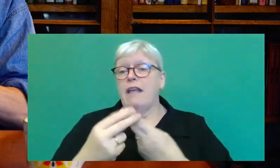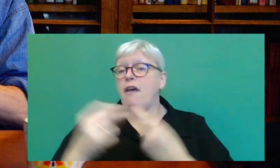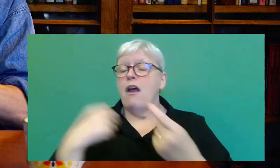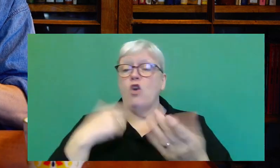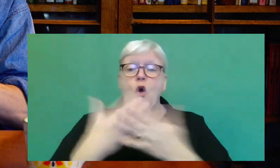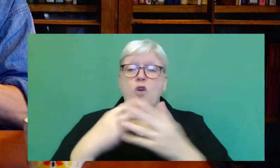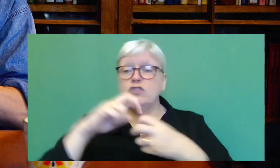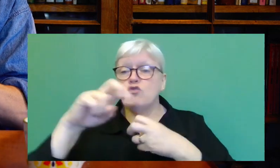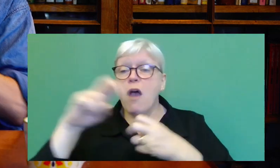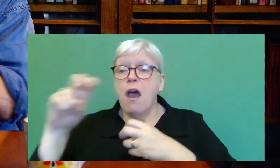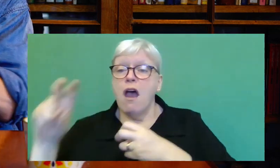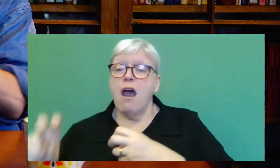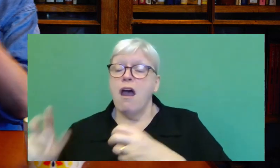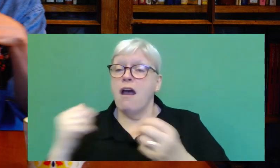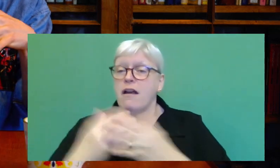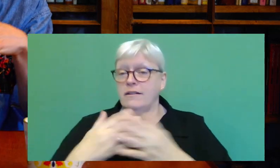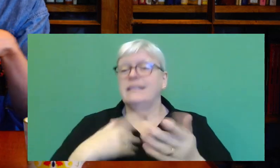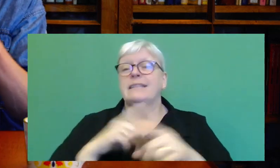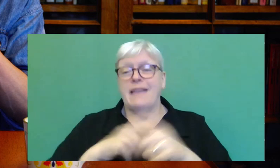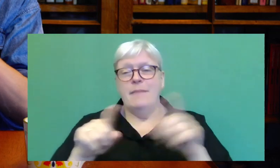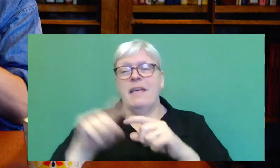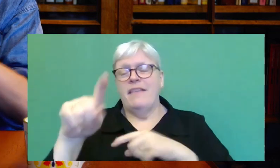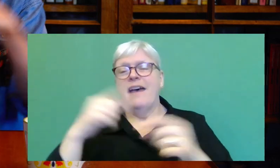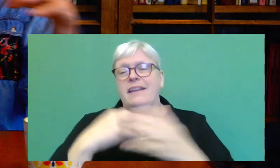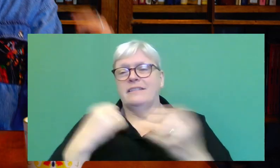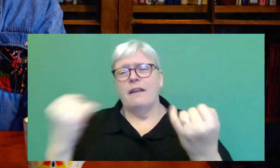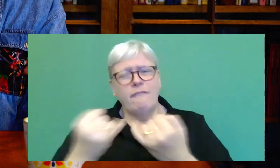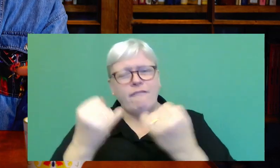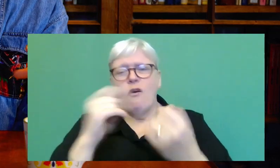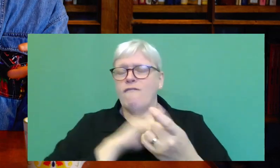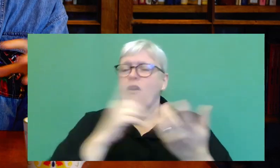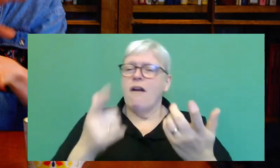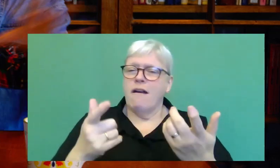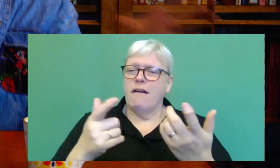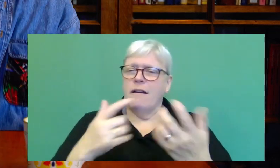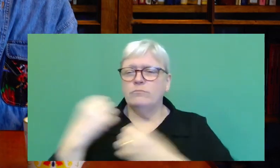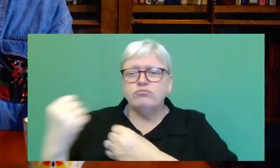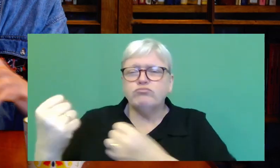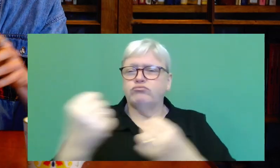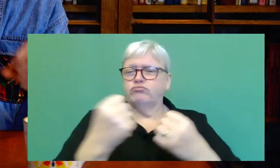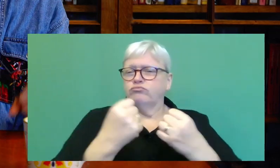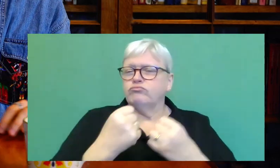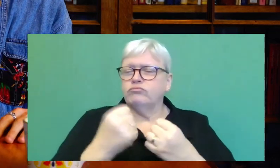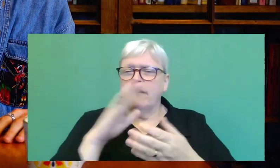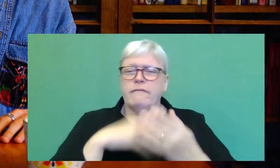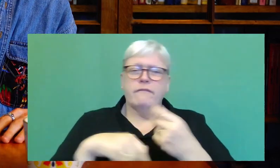these moments like fought for and pulled away from the crowd or